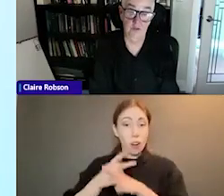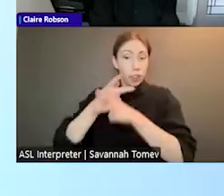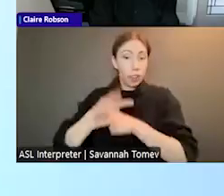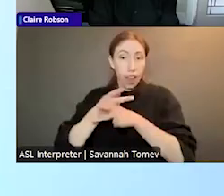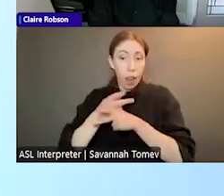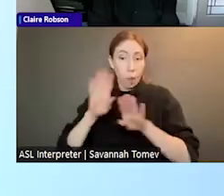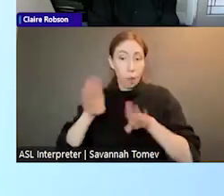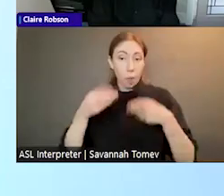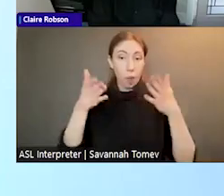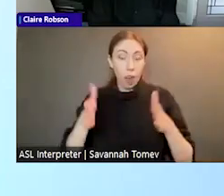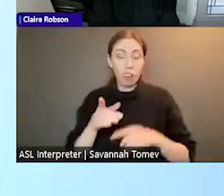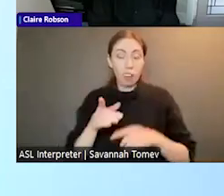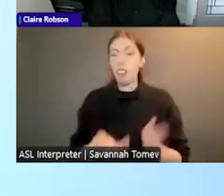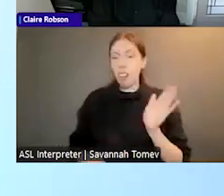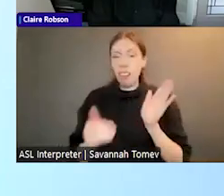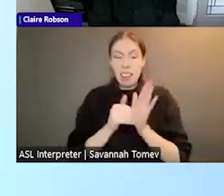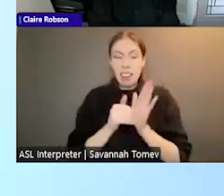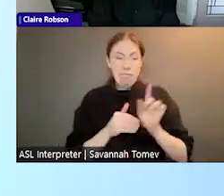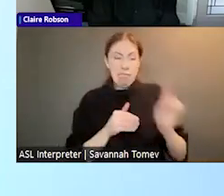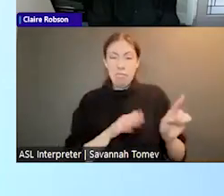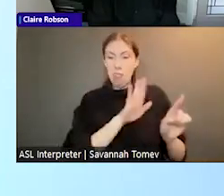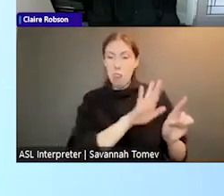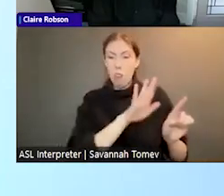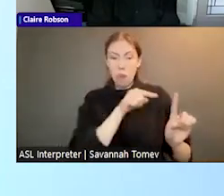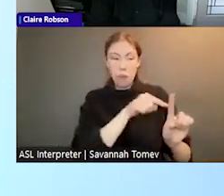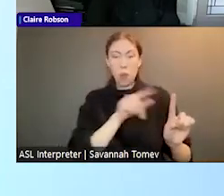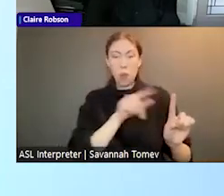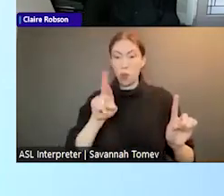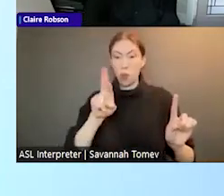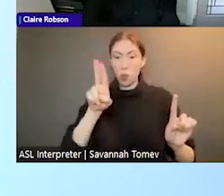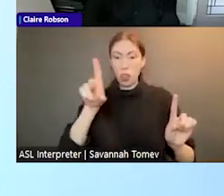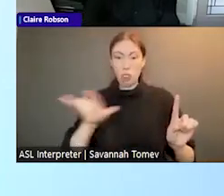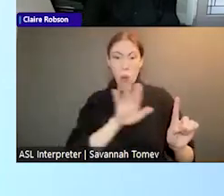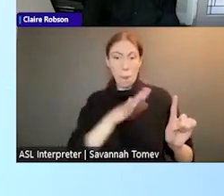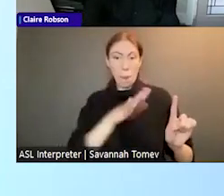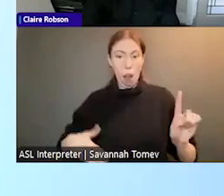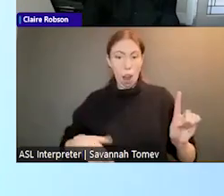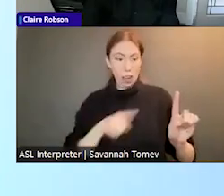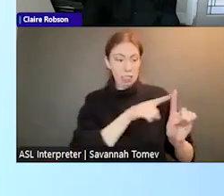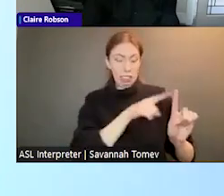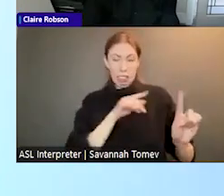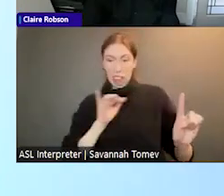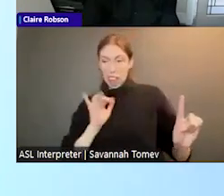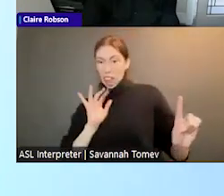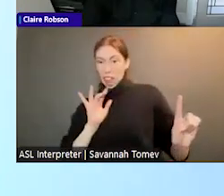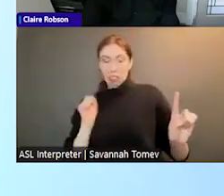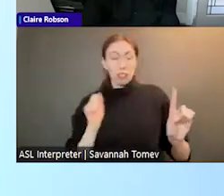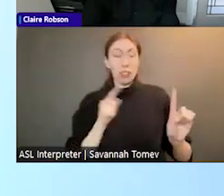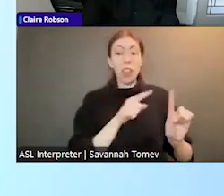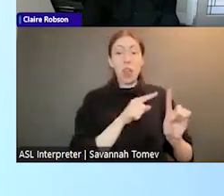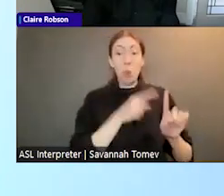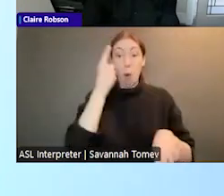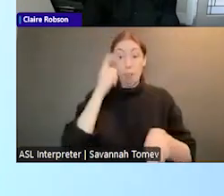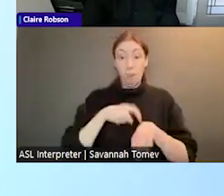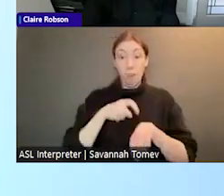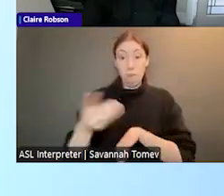in Trudy's physical body. And when she came out of the shower, she rushed at Trudy with a towel and